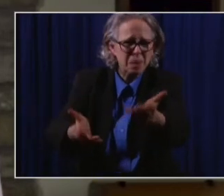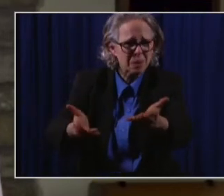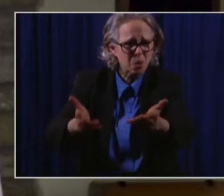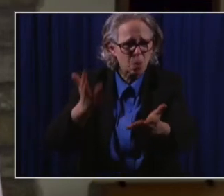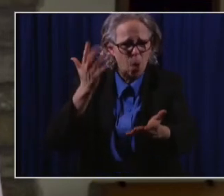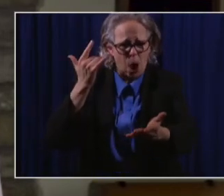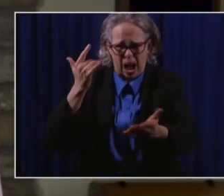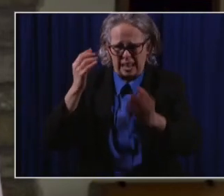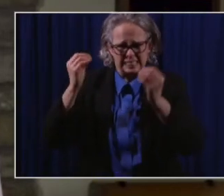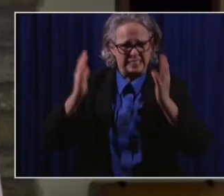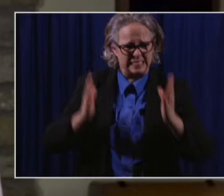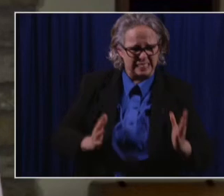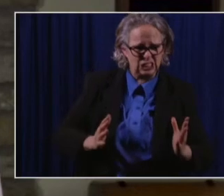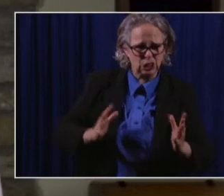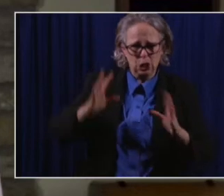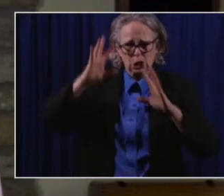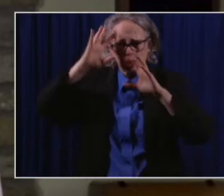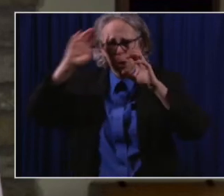how